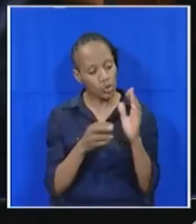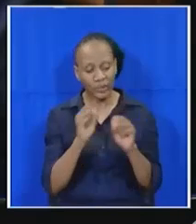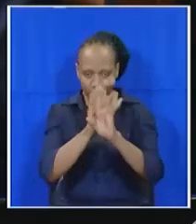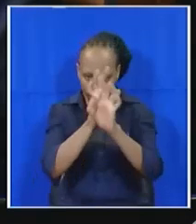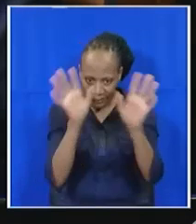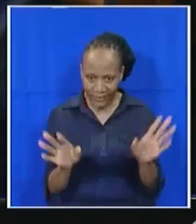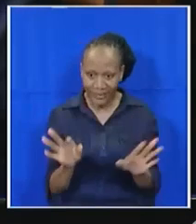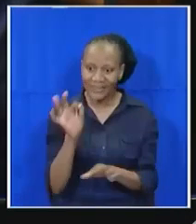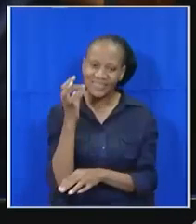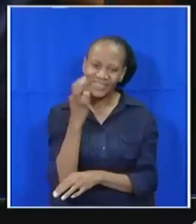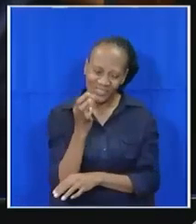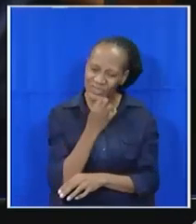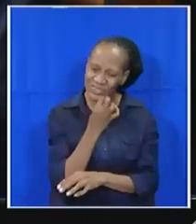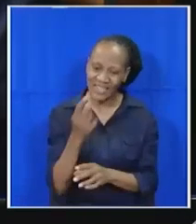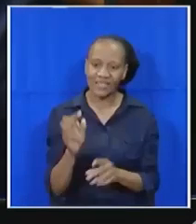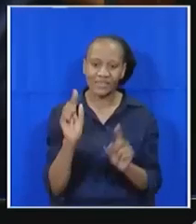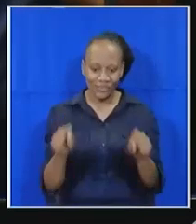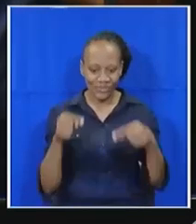that you can't do here.